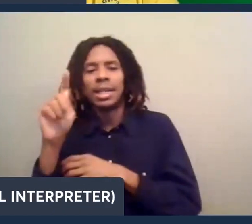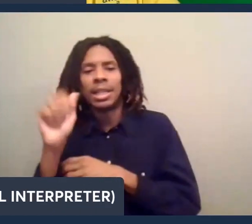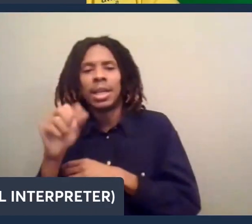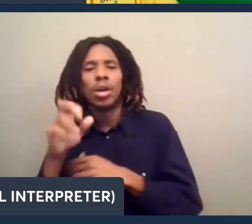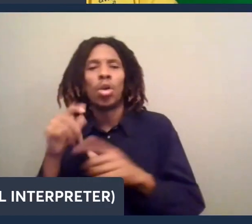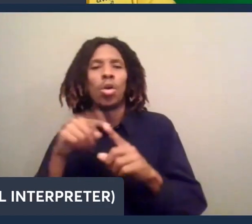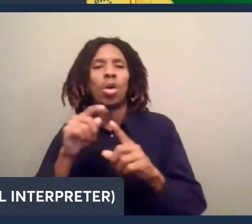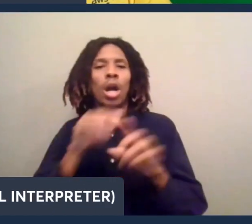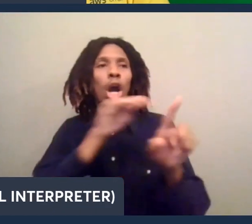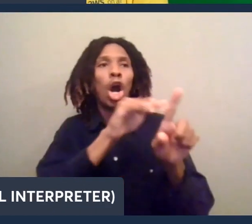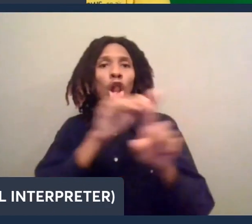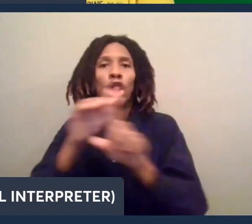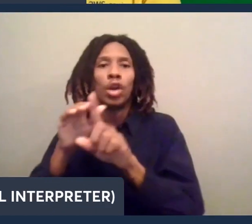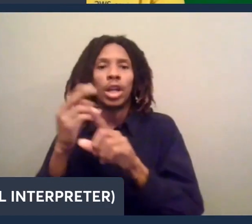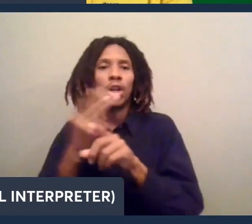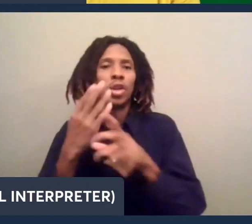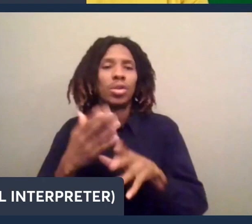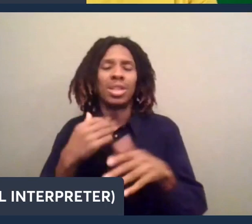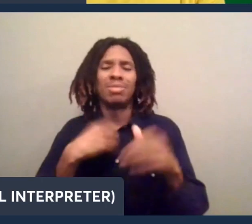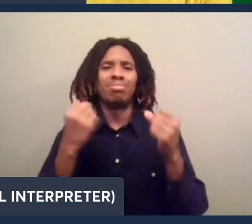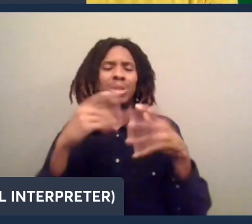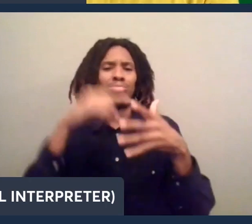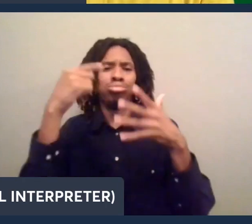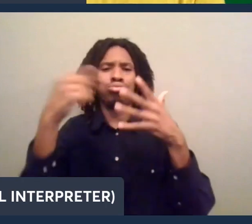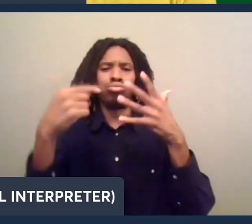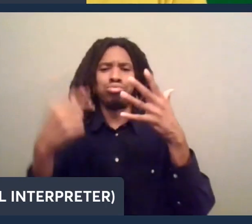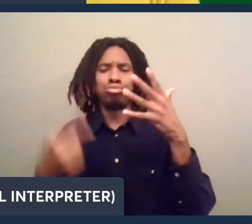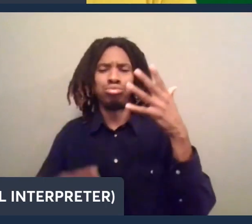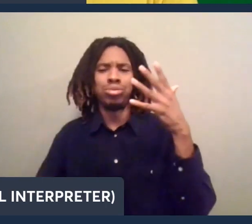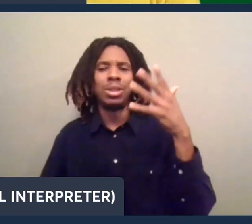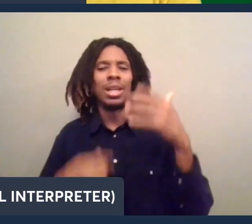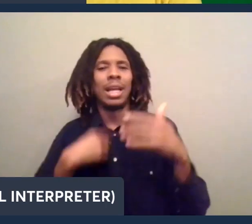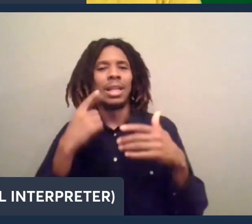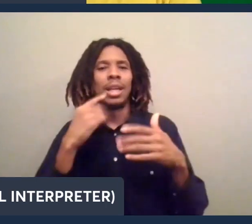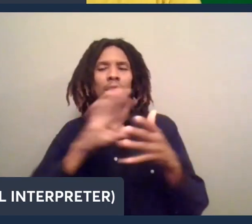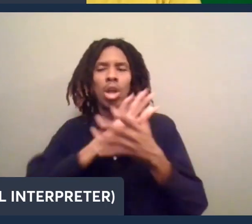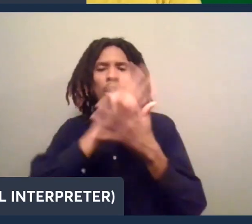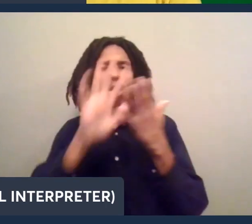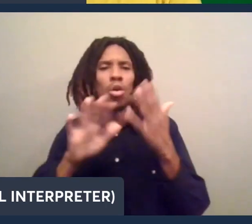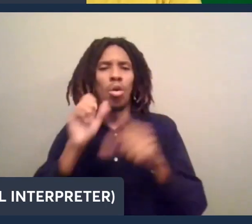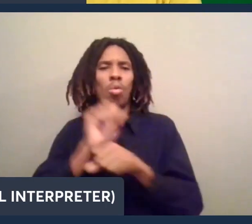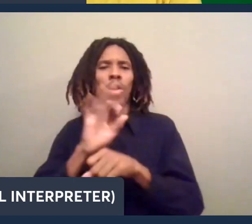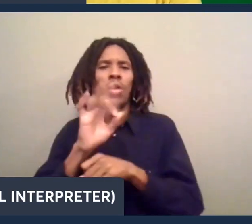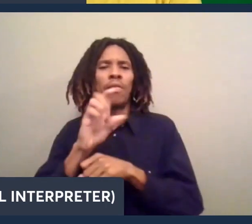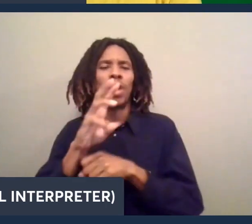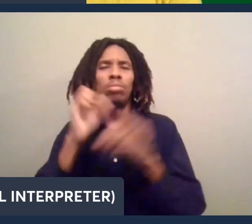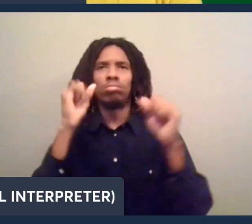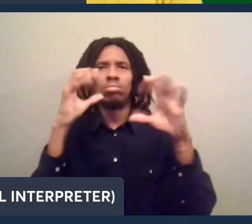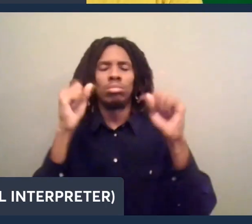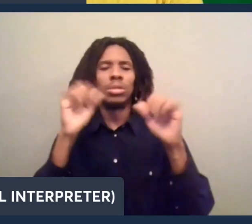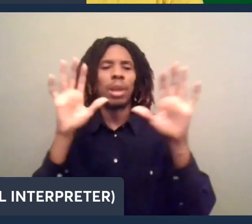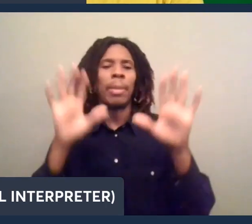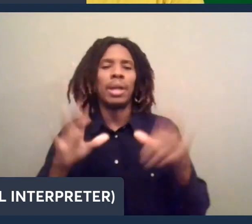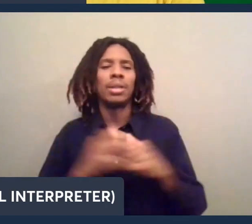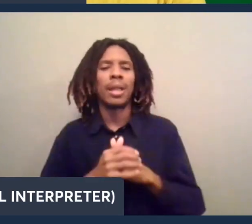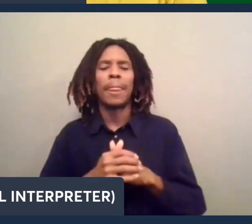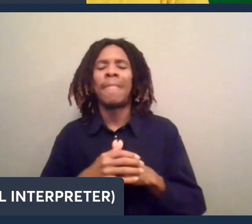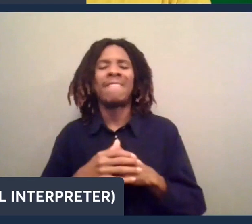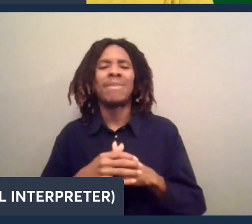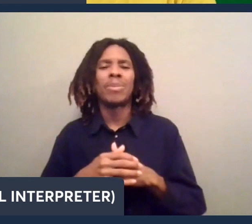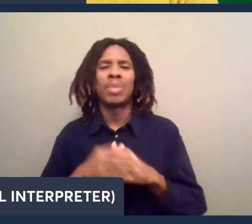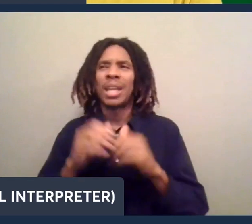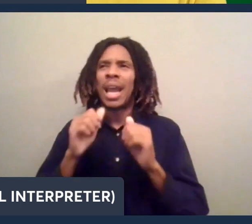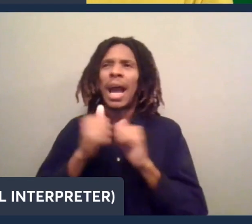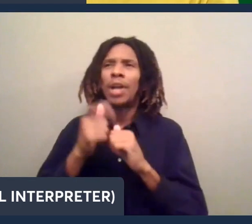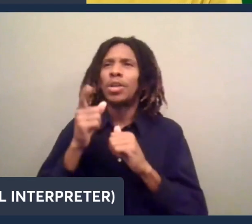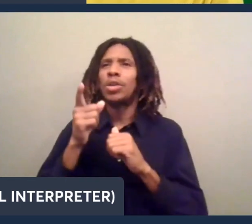users, whatnot, right? So I think that the entire workflow here is just amazing. And yeah. And yeah, how do you see customers using this